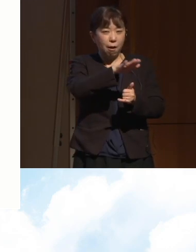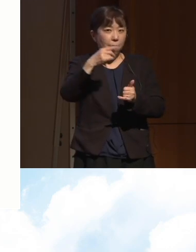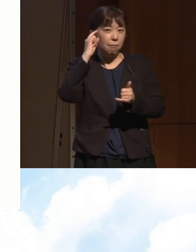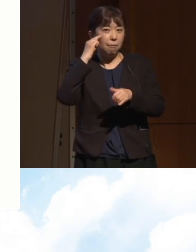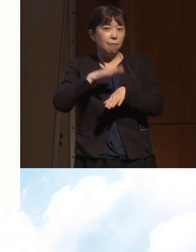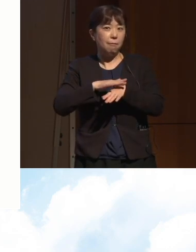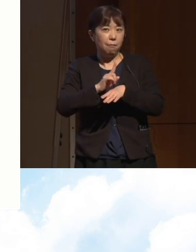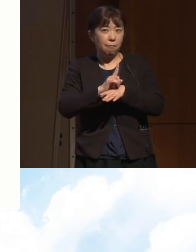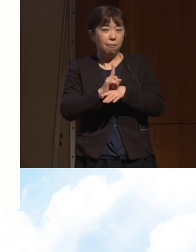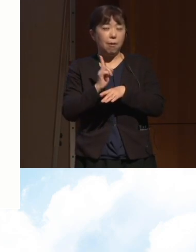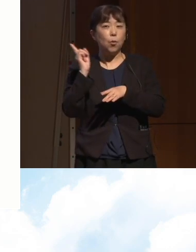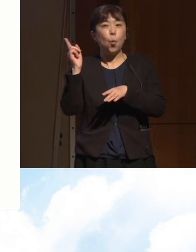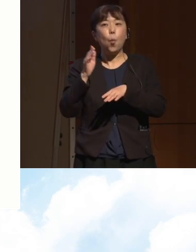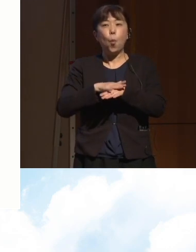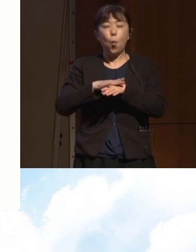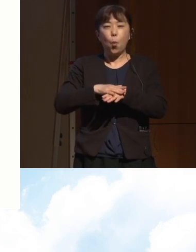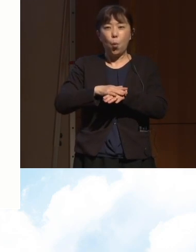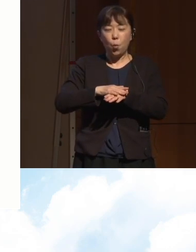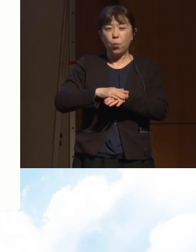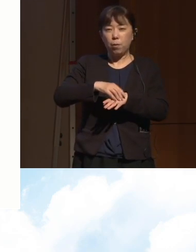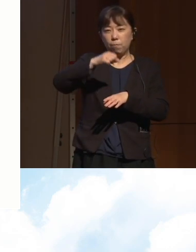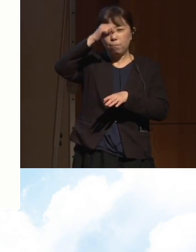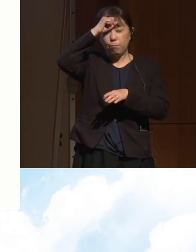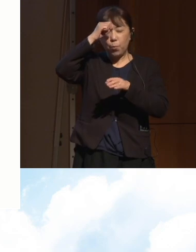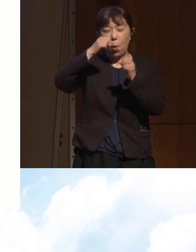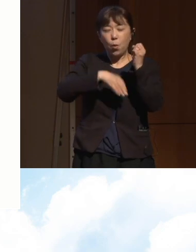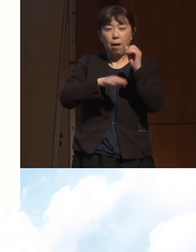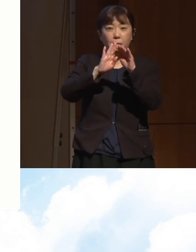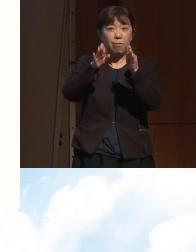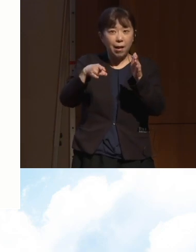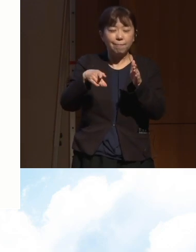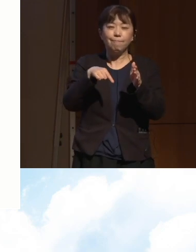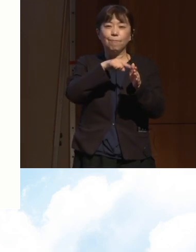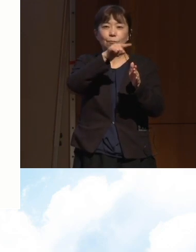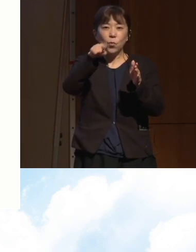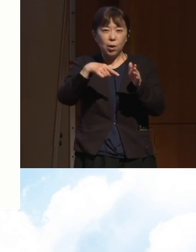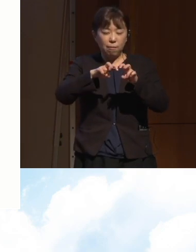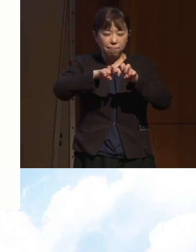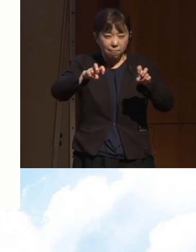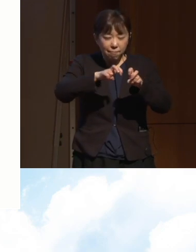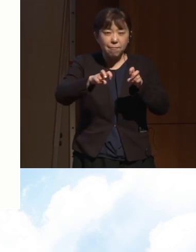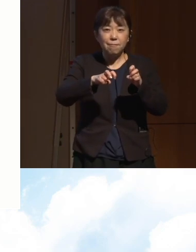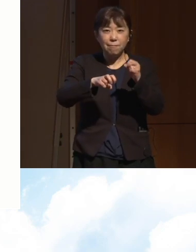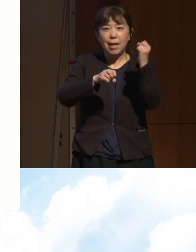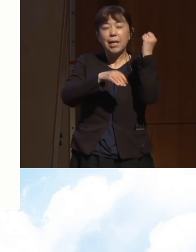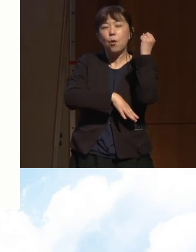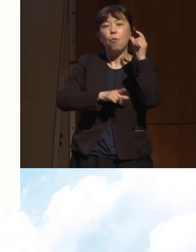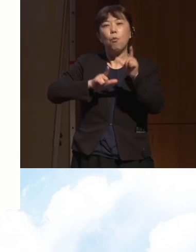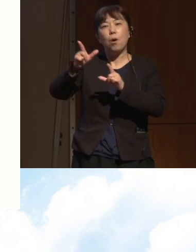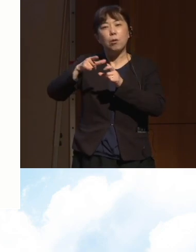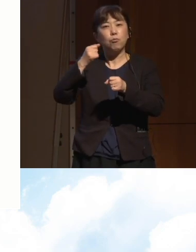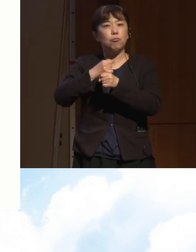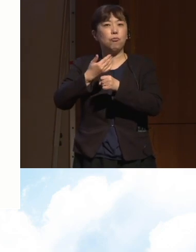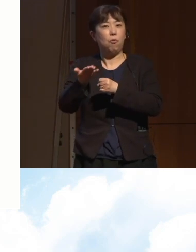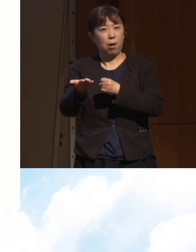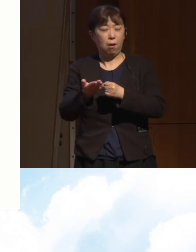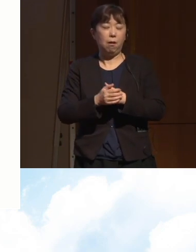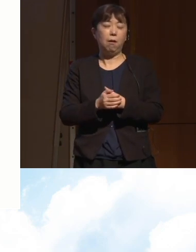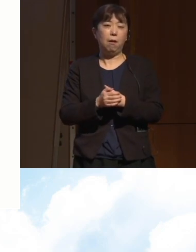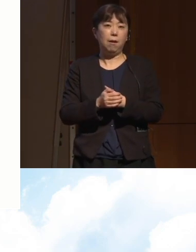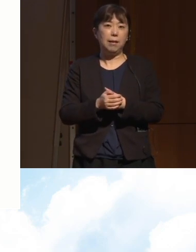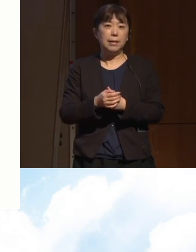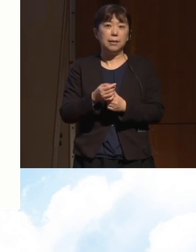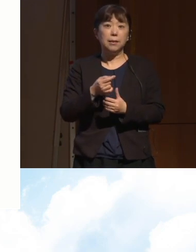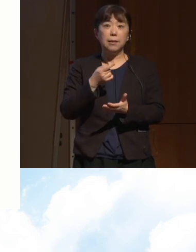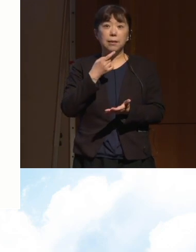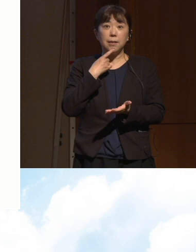characterizing pathogens in order to develop prototypes. And the simplest way to approach that was by grouping them into virus families